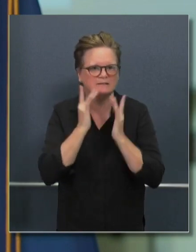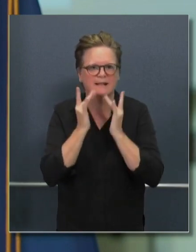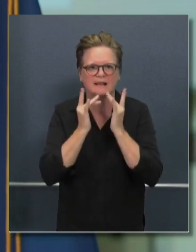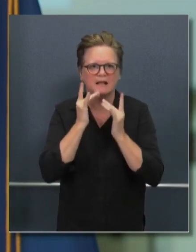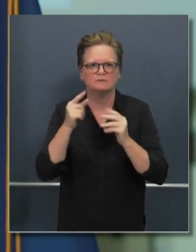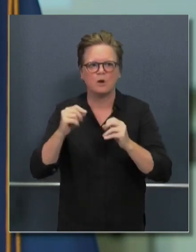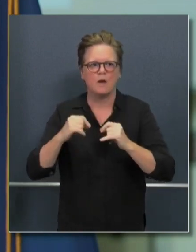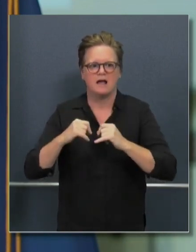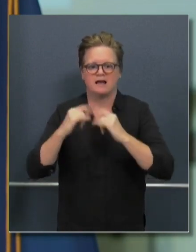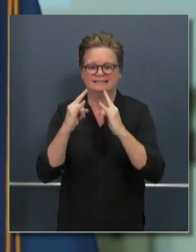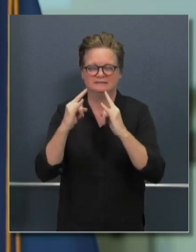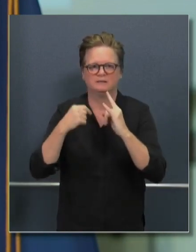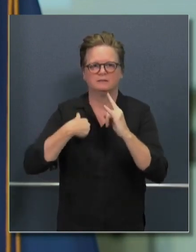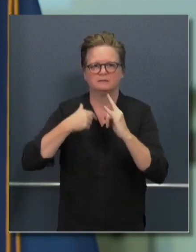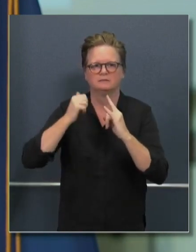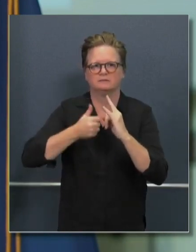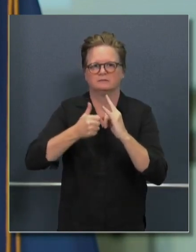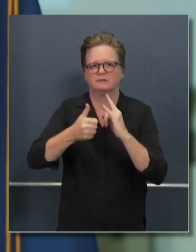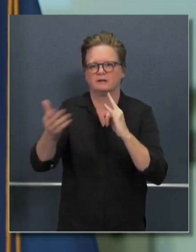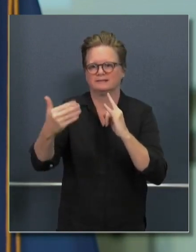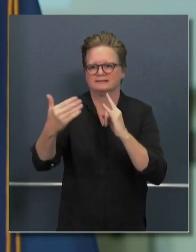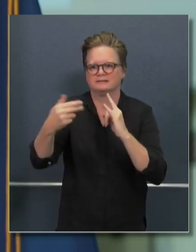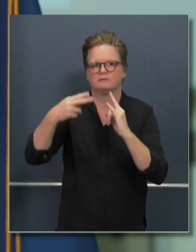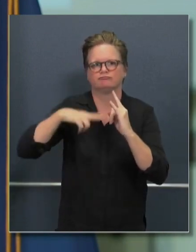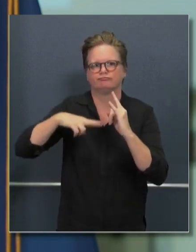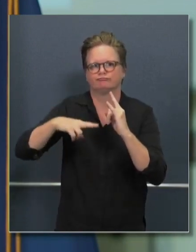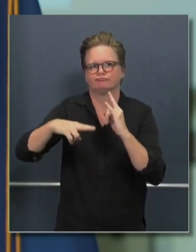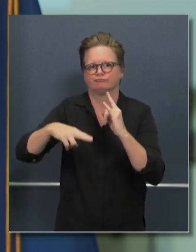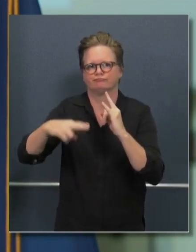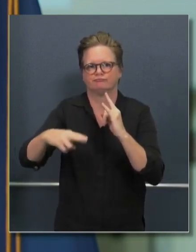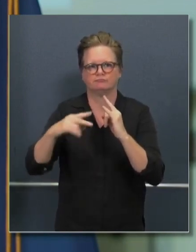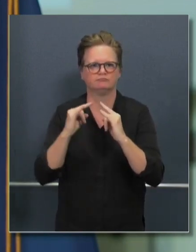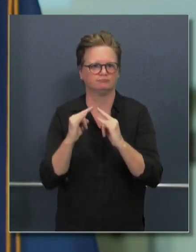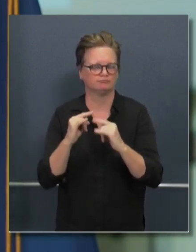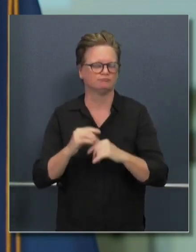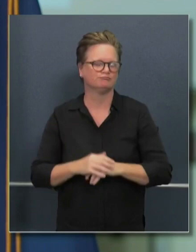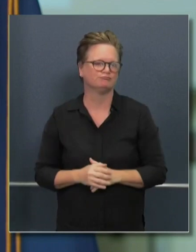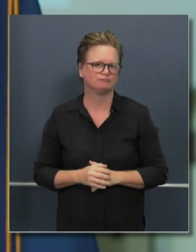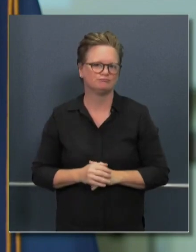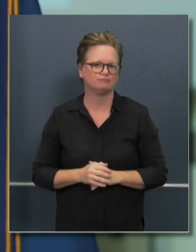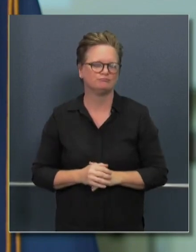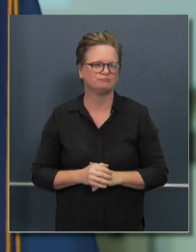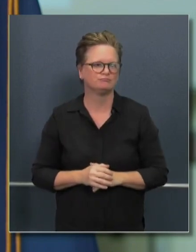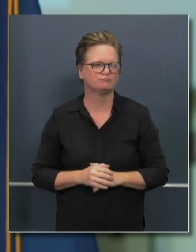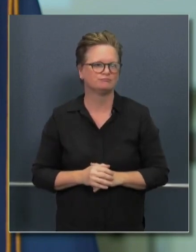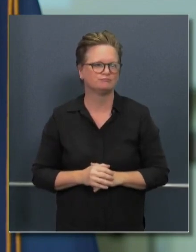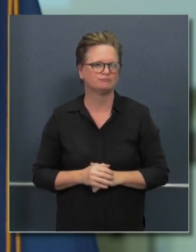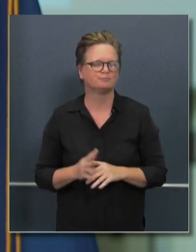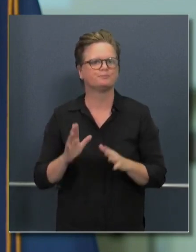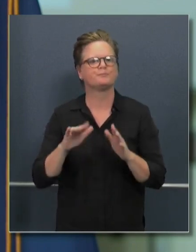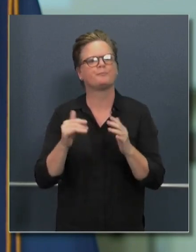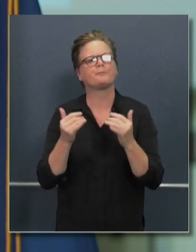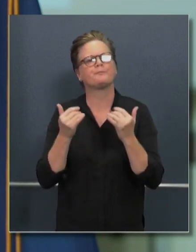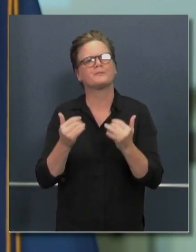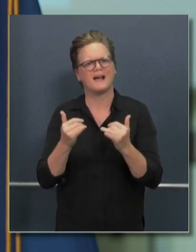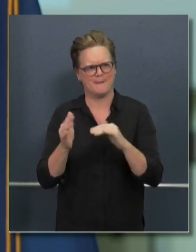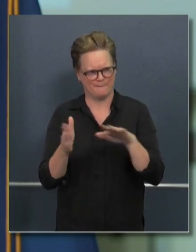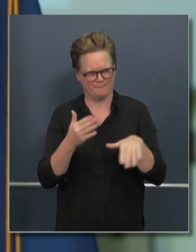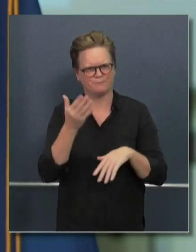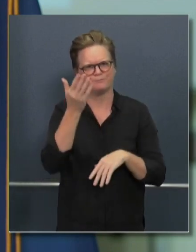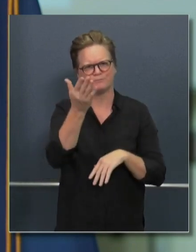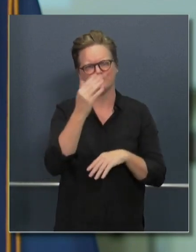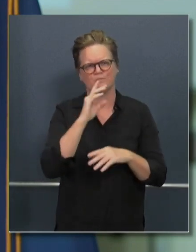part of the previous slide. Now we want to go to the other indicators that have been a big part of the conversation.